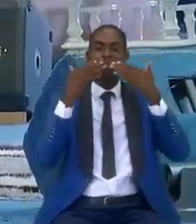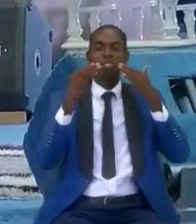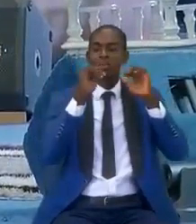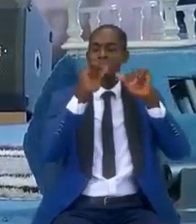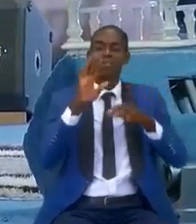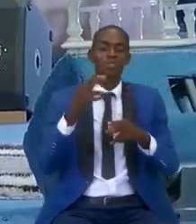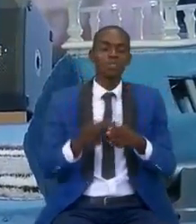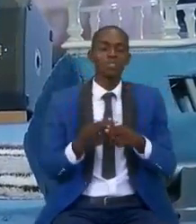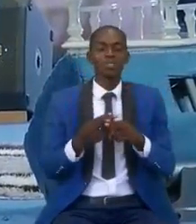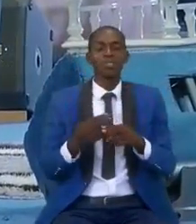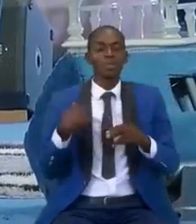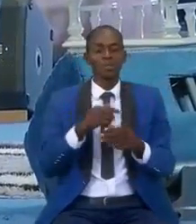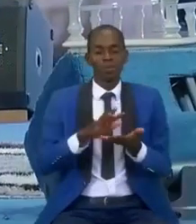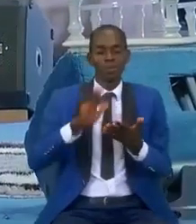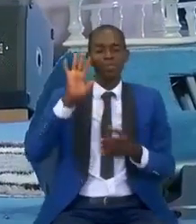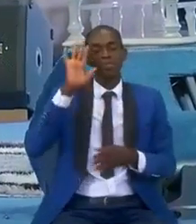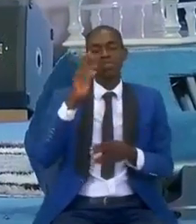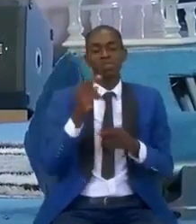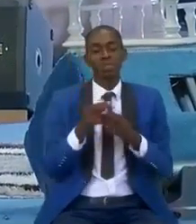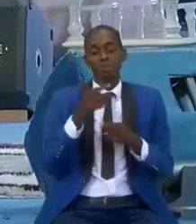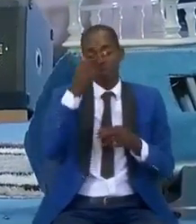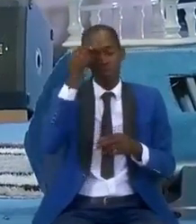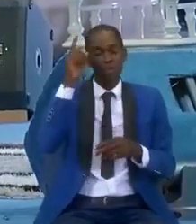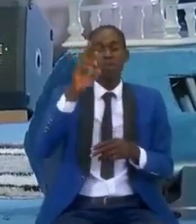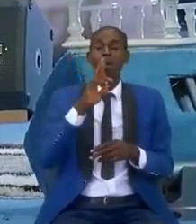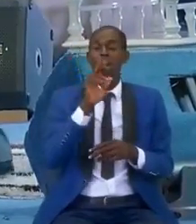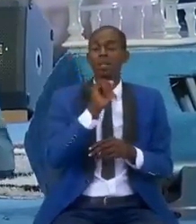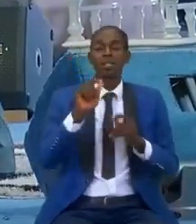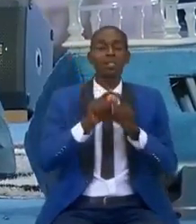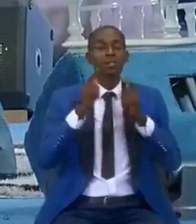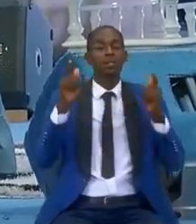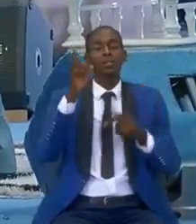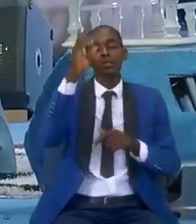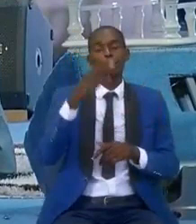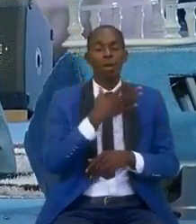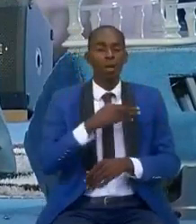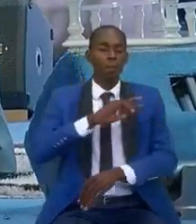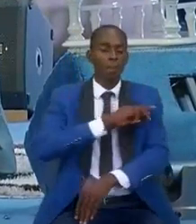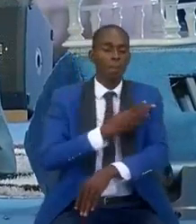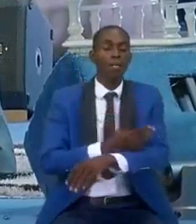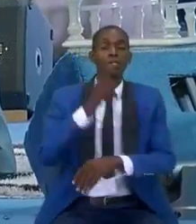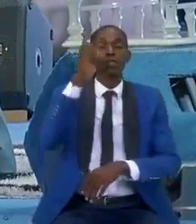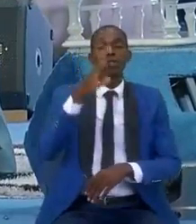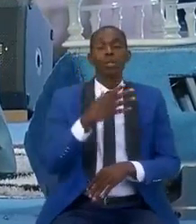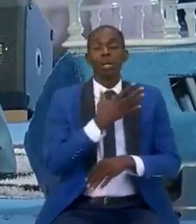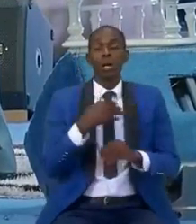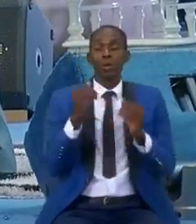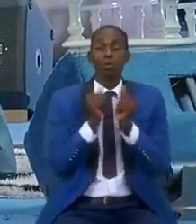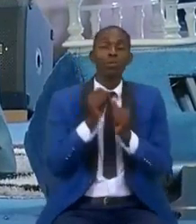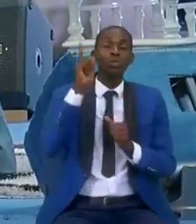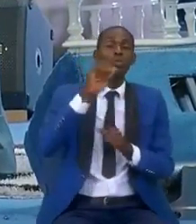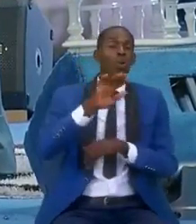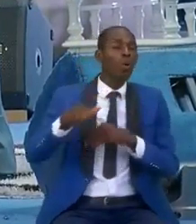God and a mighty God. And with you, all things are possible. We're asking, Lord,